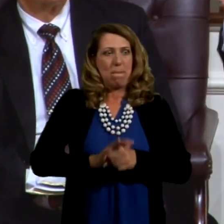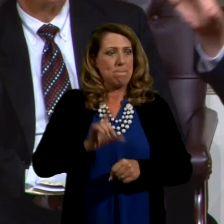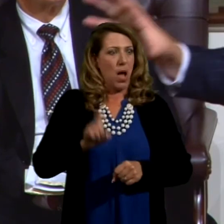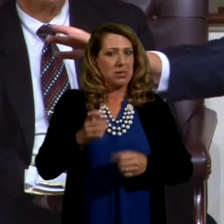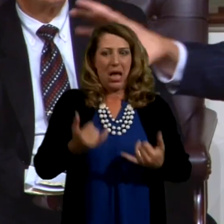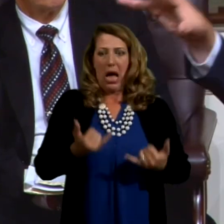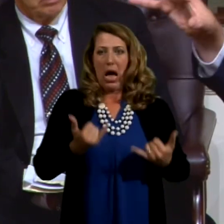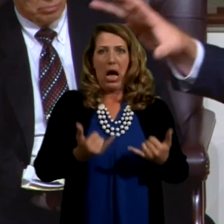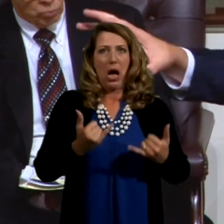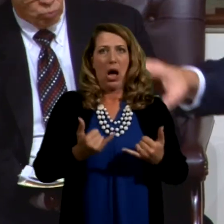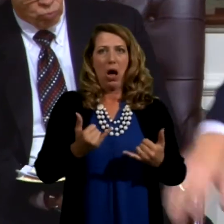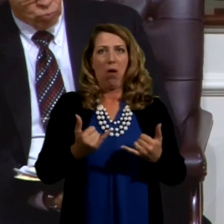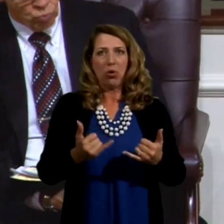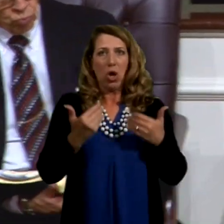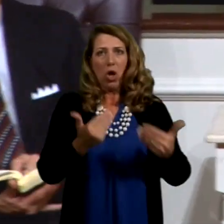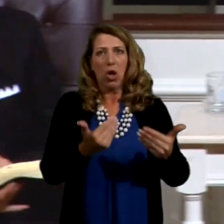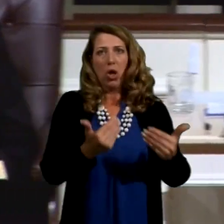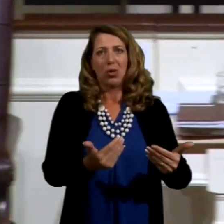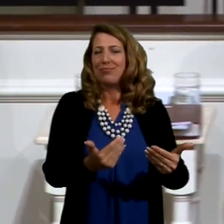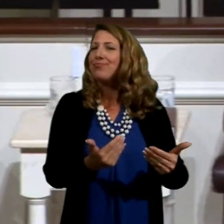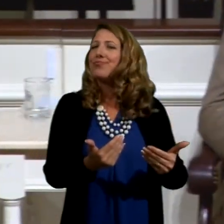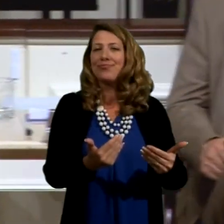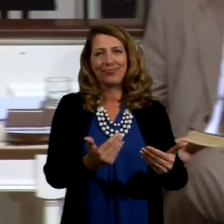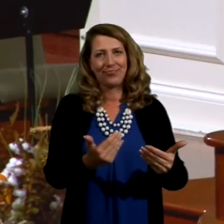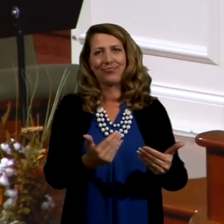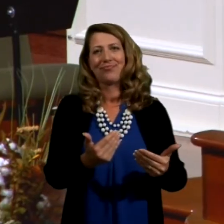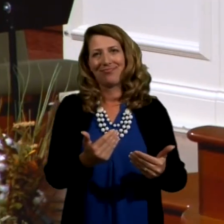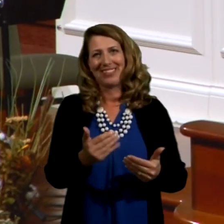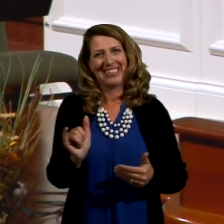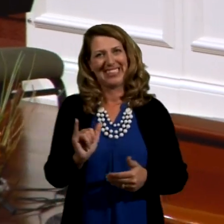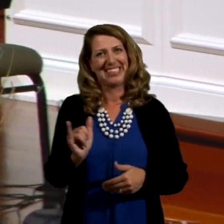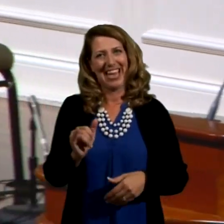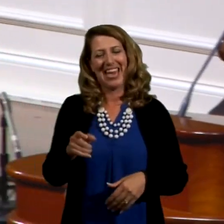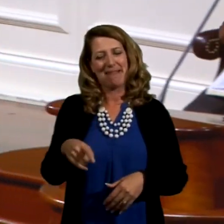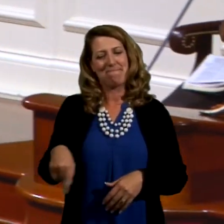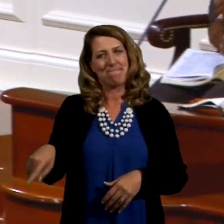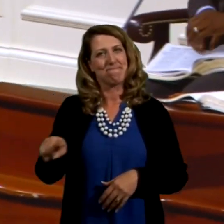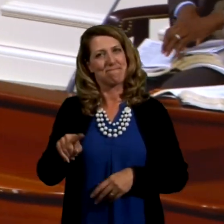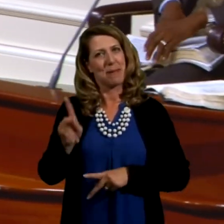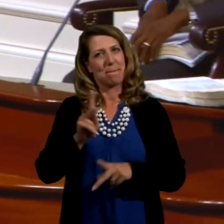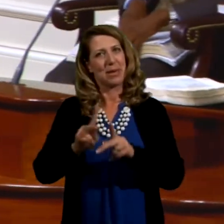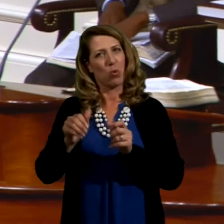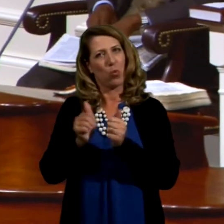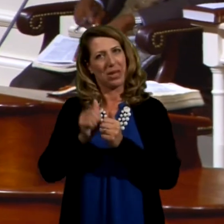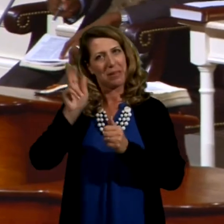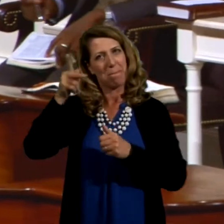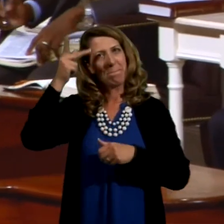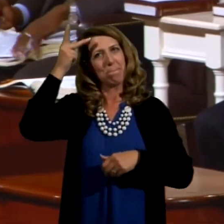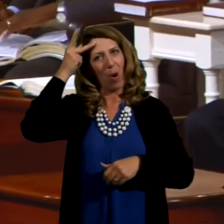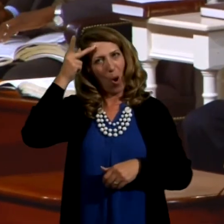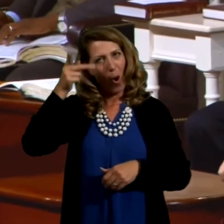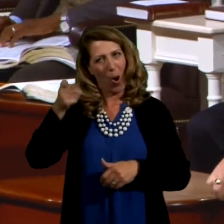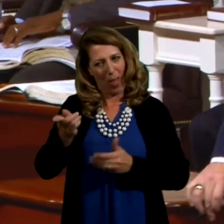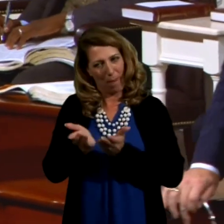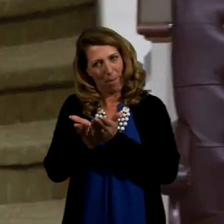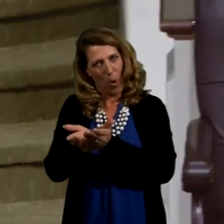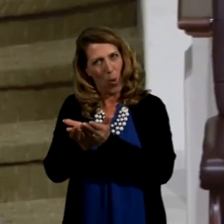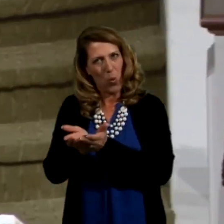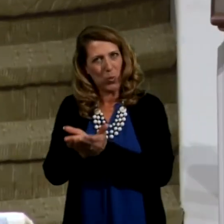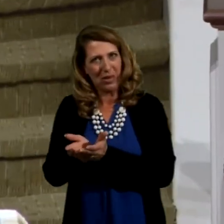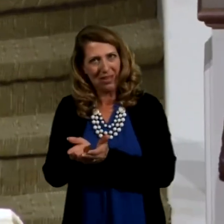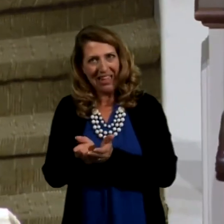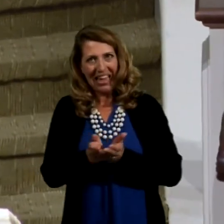Someone has got pressure on you to do things. I think these folks have been camping here a long time. And the owner in particular, and the ship captain in